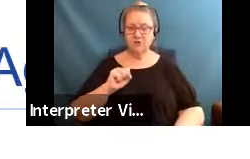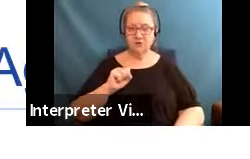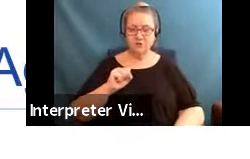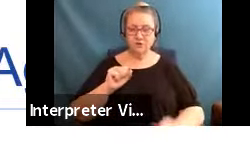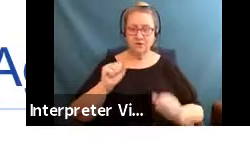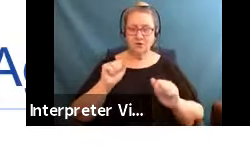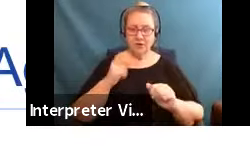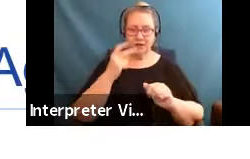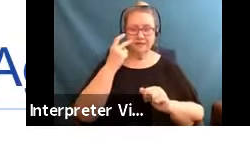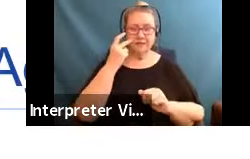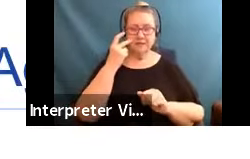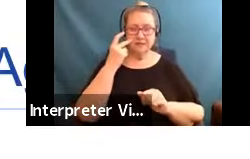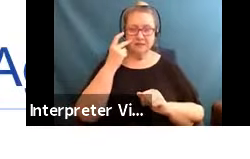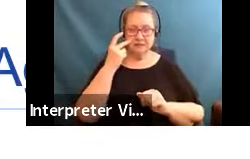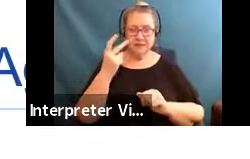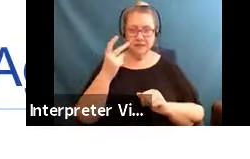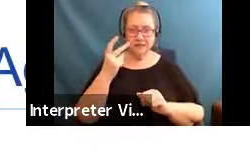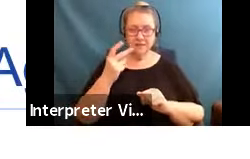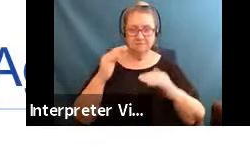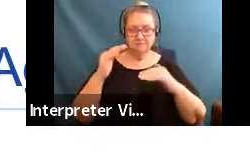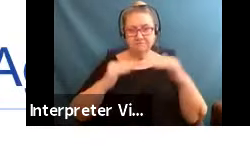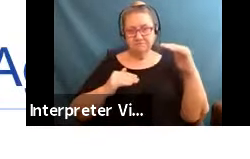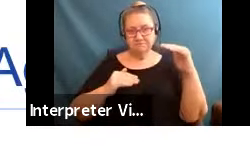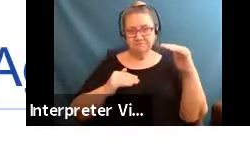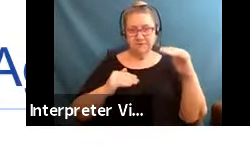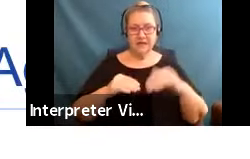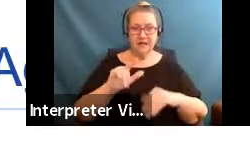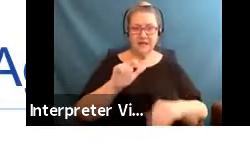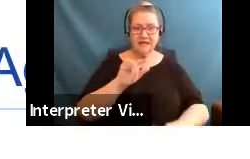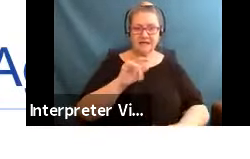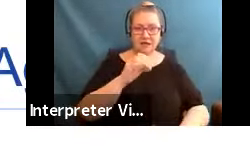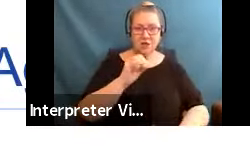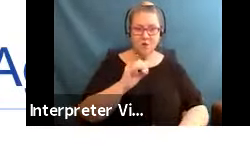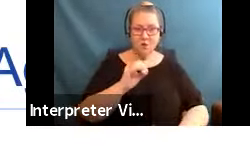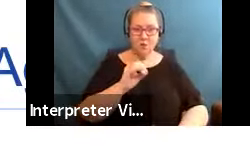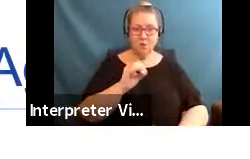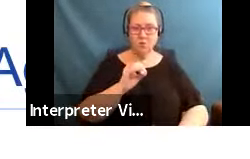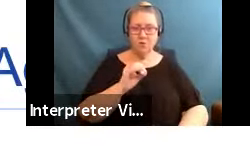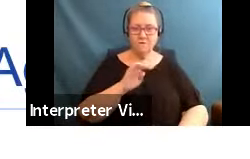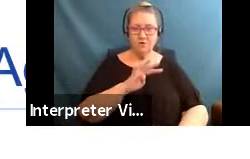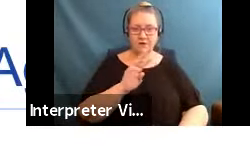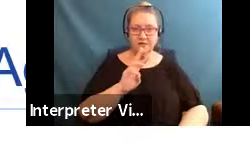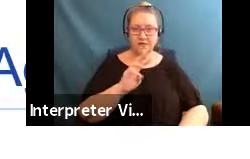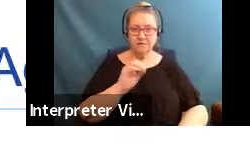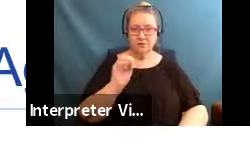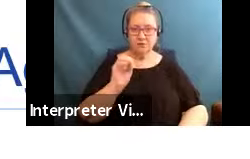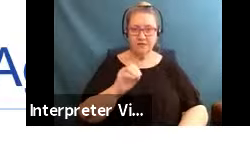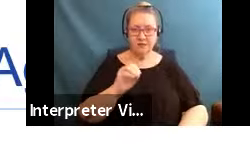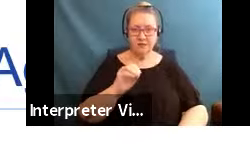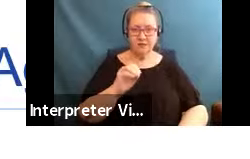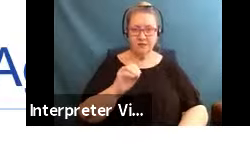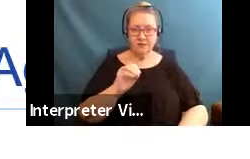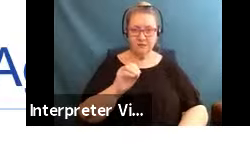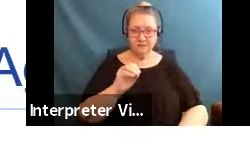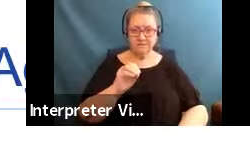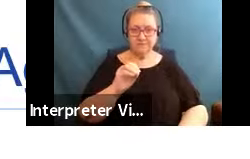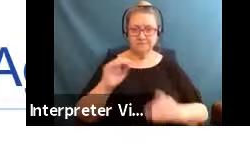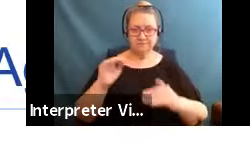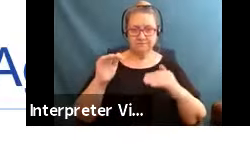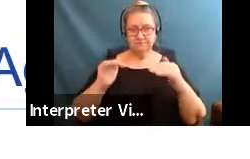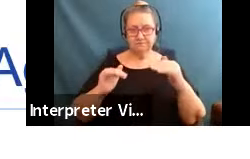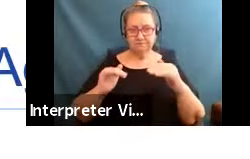can see as far as disproportionality again, the Latino population, 46% of the deaths and disproportionate to the